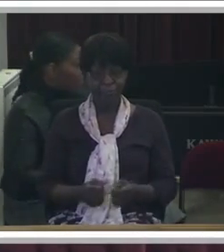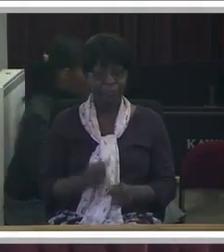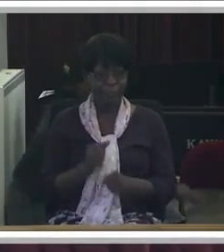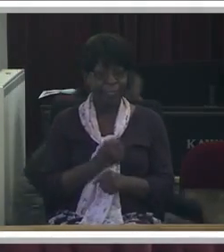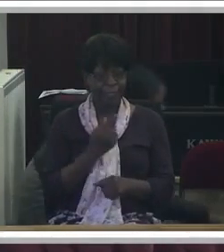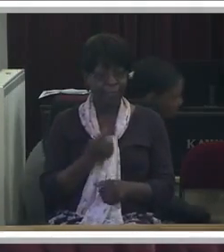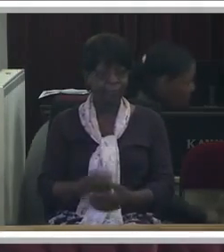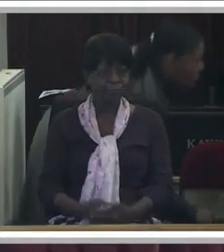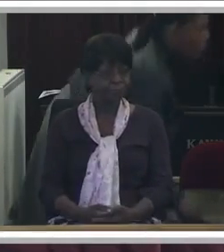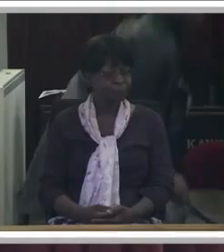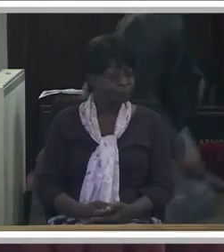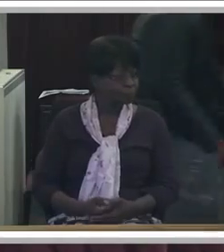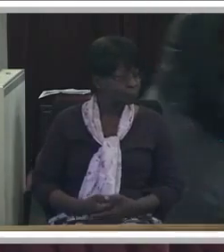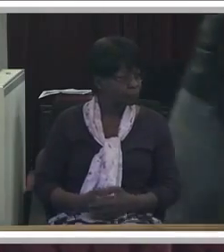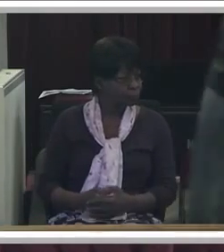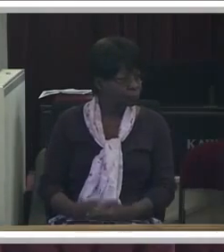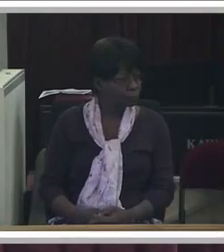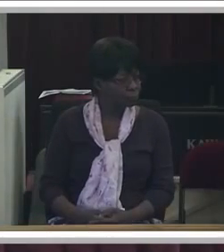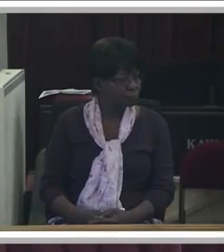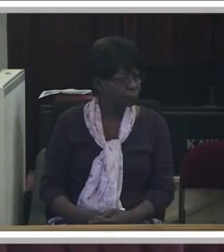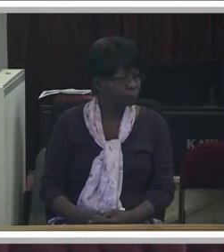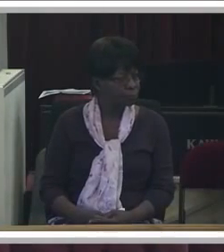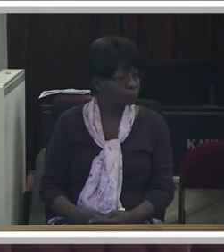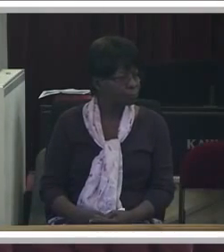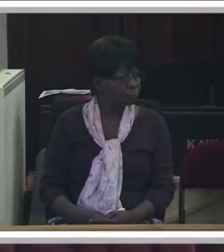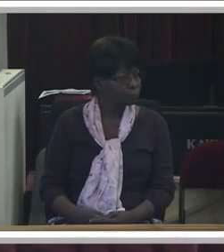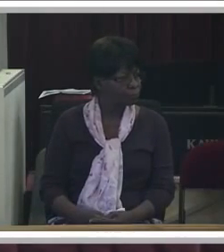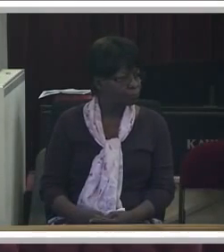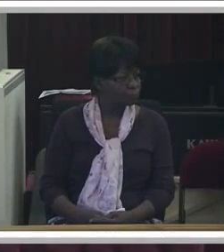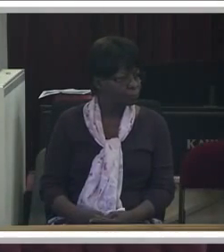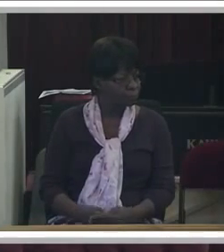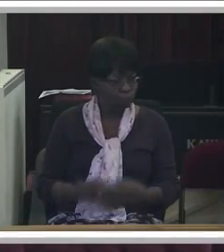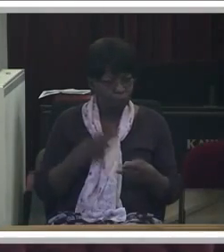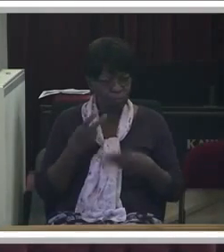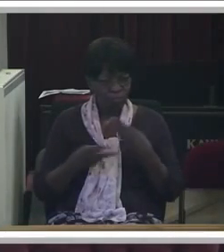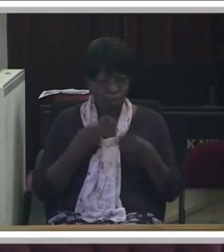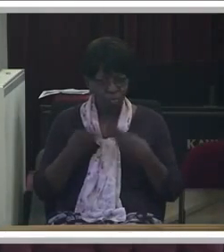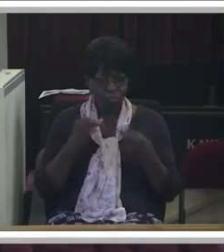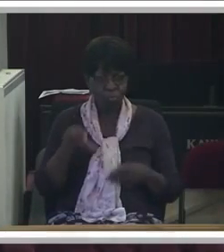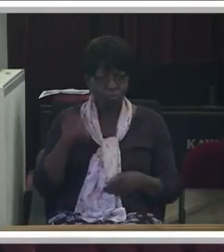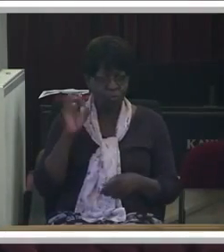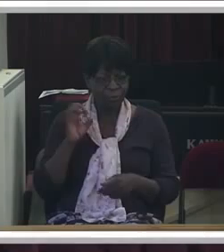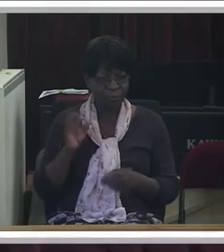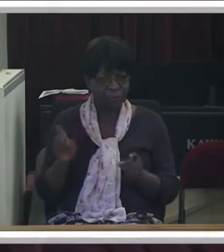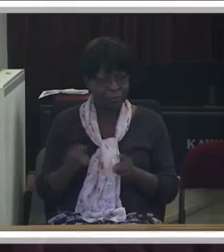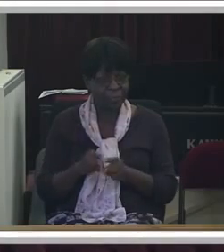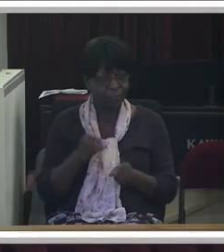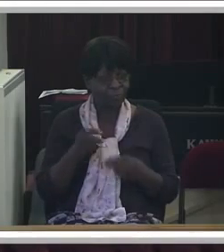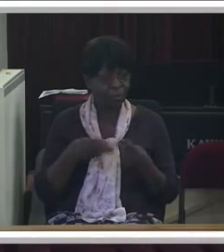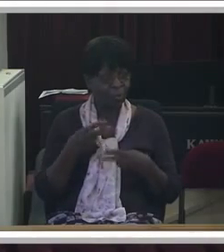And I discovered that the song chosen, the same song,